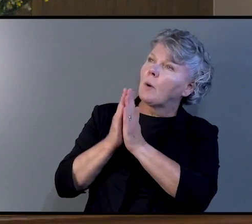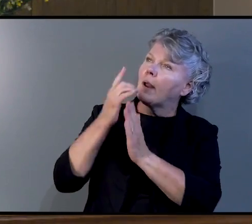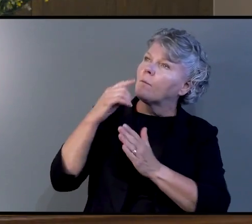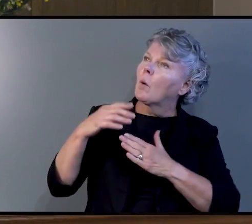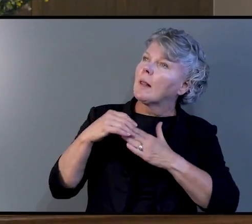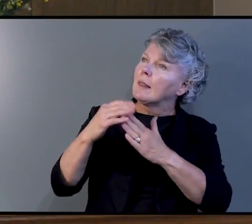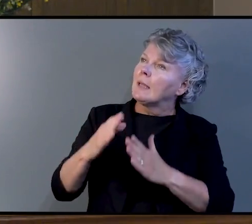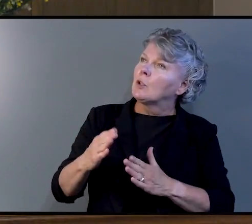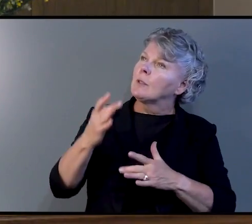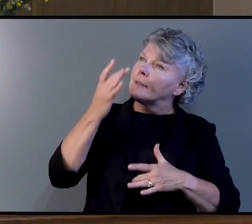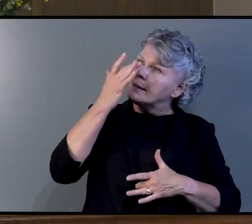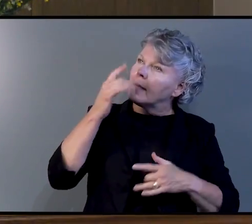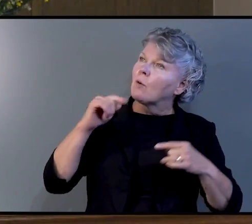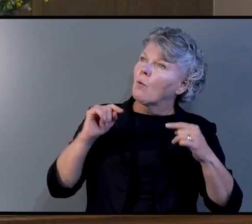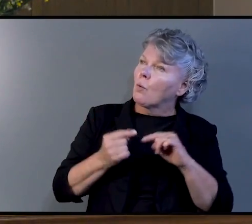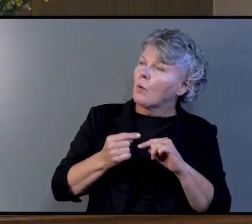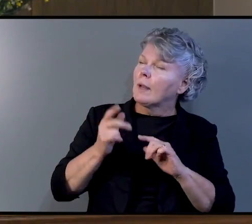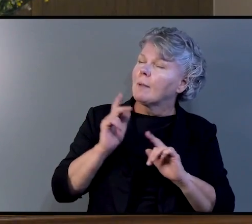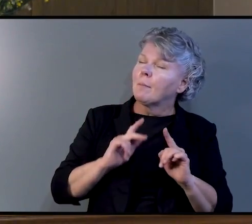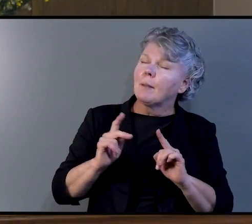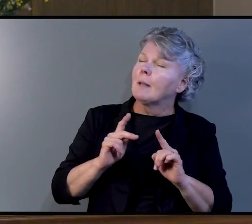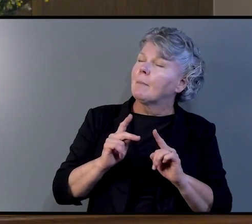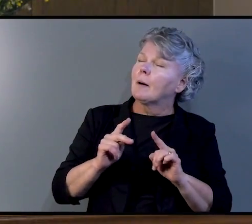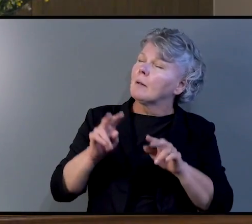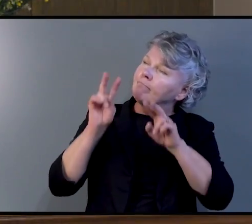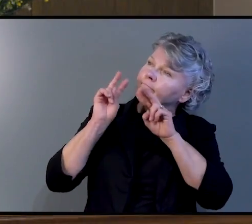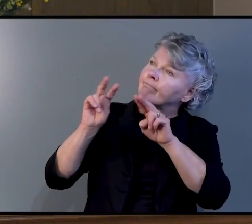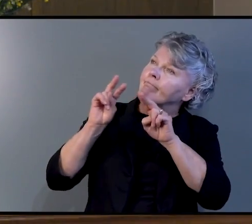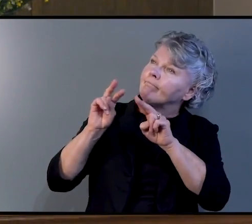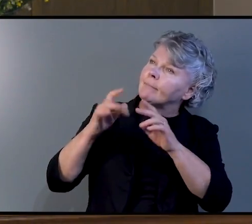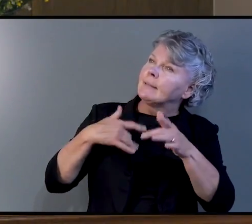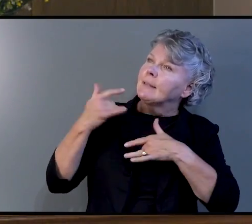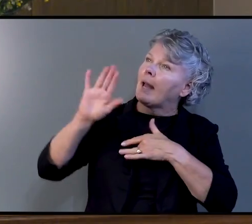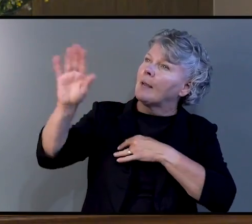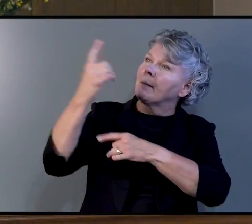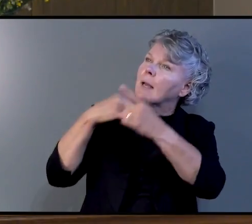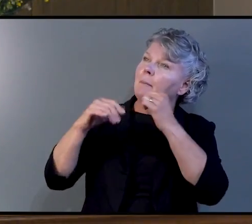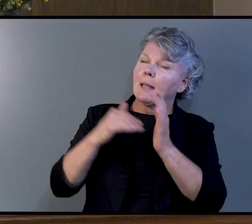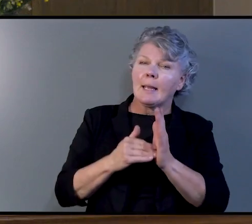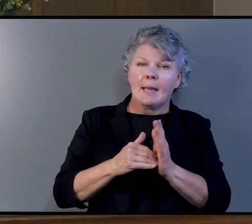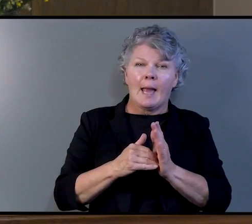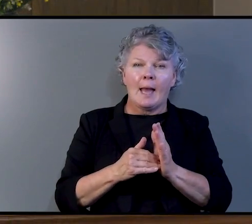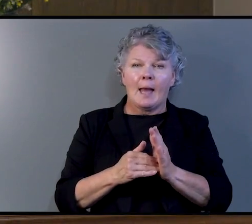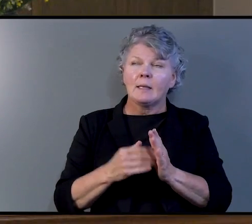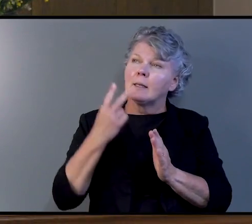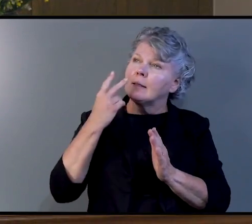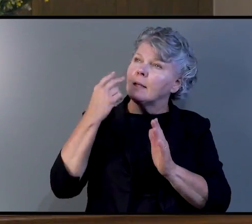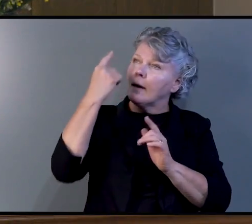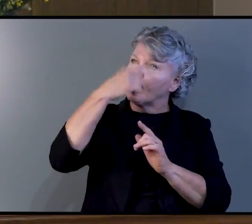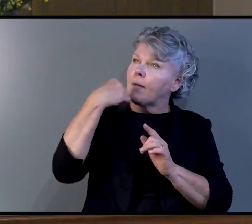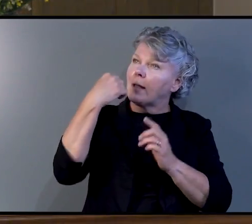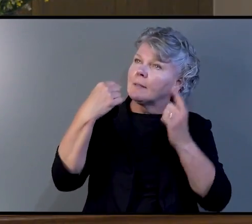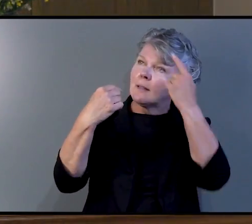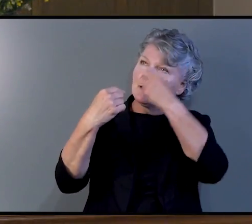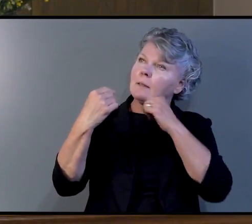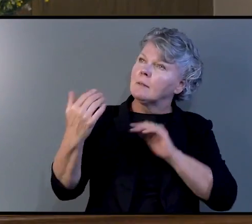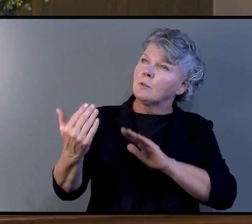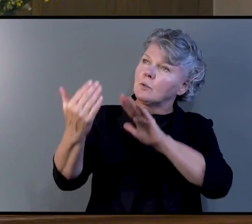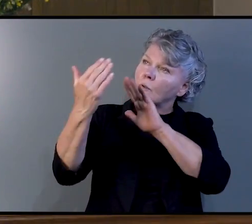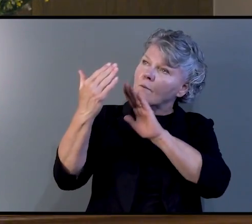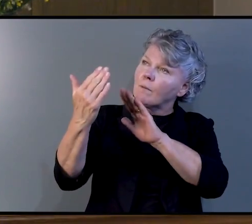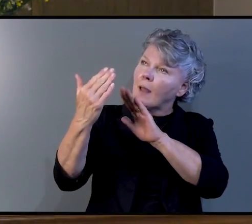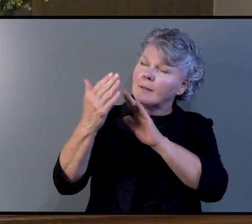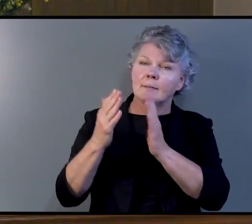for our leaders and the sick and hurting as we look forward to Christ's return, when we'll see him face to face.